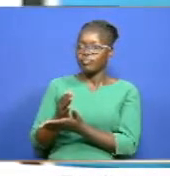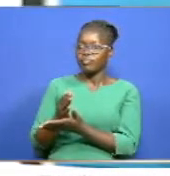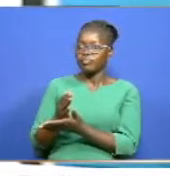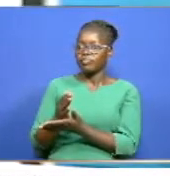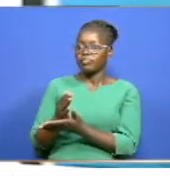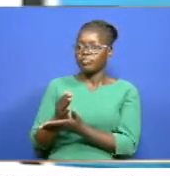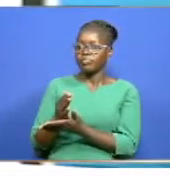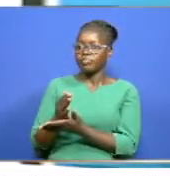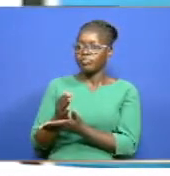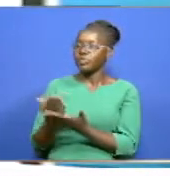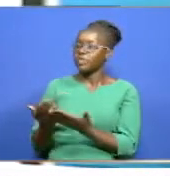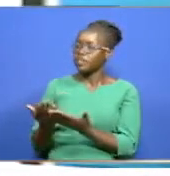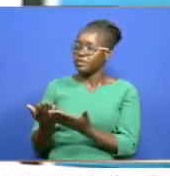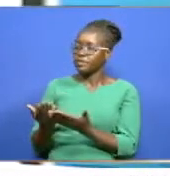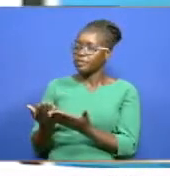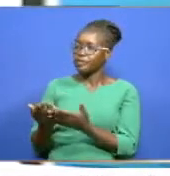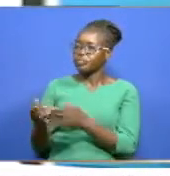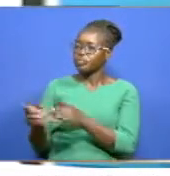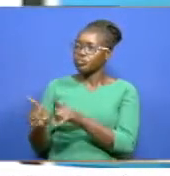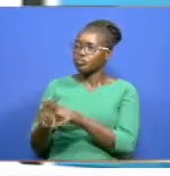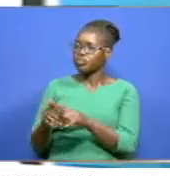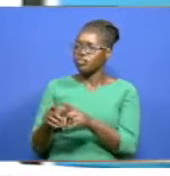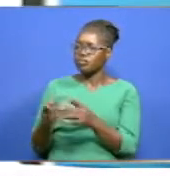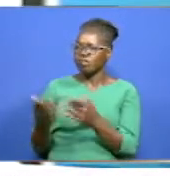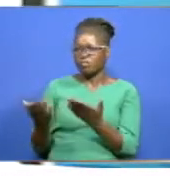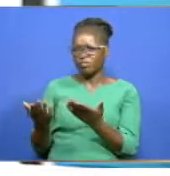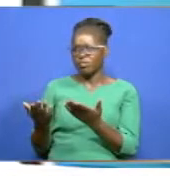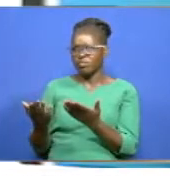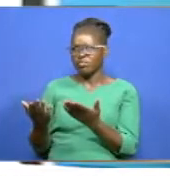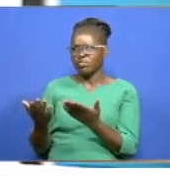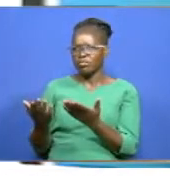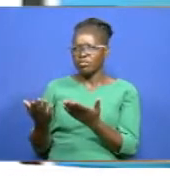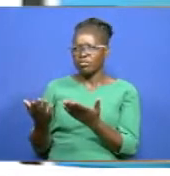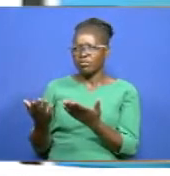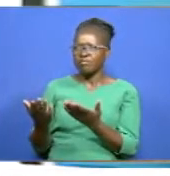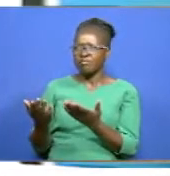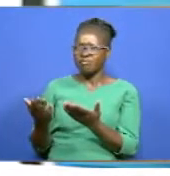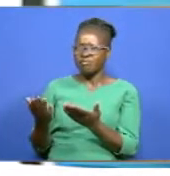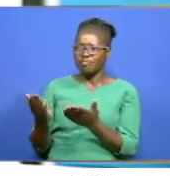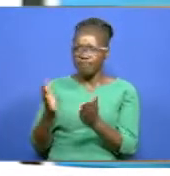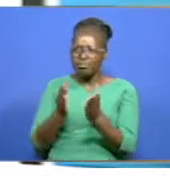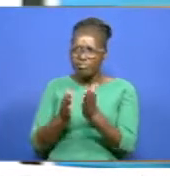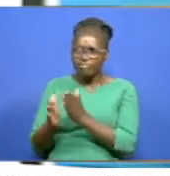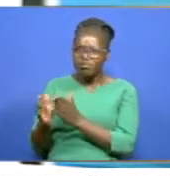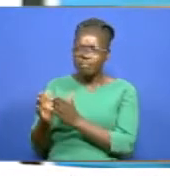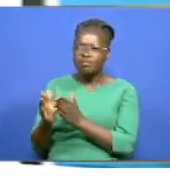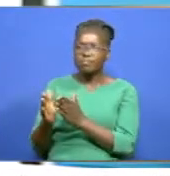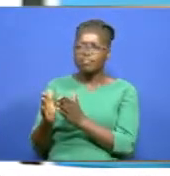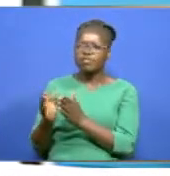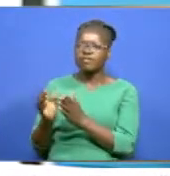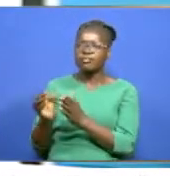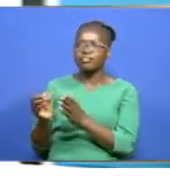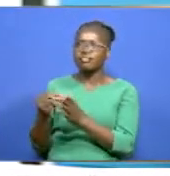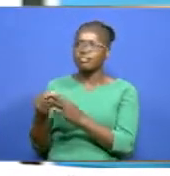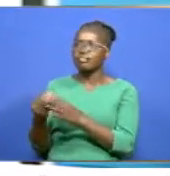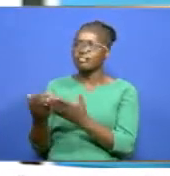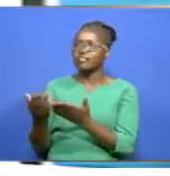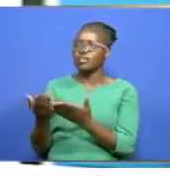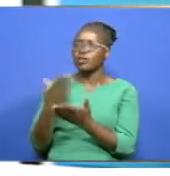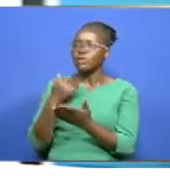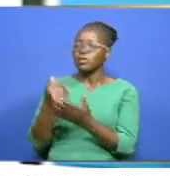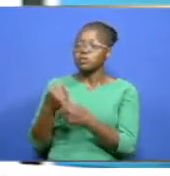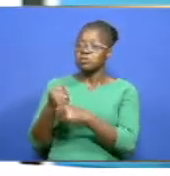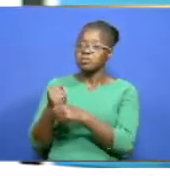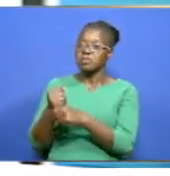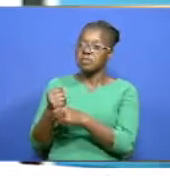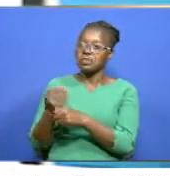it's by the way, we might also want to look at it in terms of, is it also a ploy? Because, you know, it could mm-hmm. be wanting also to create a scenario